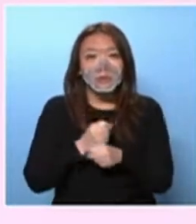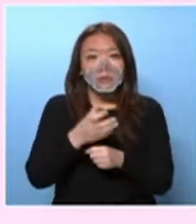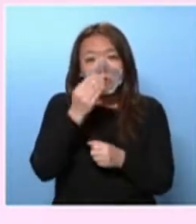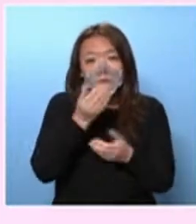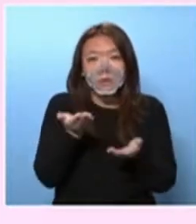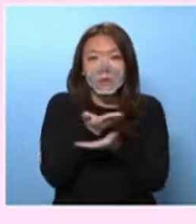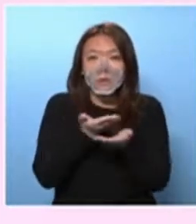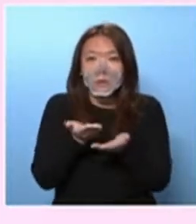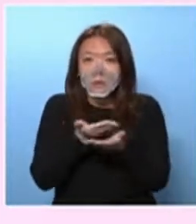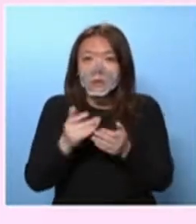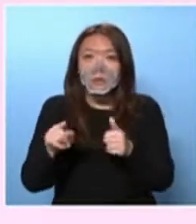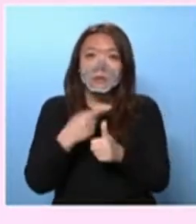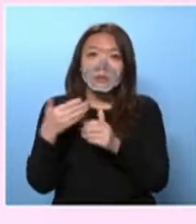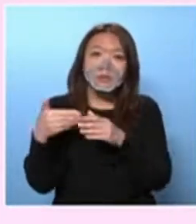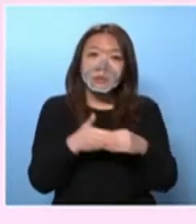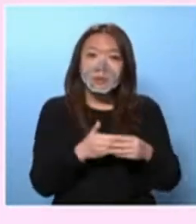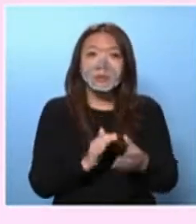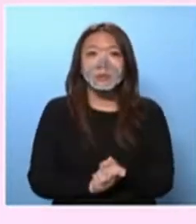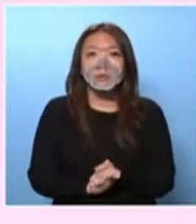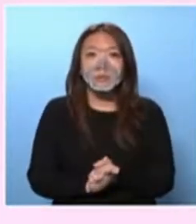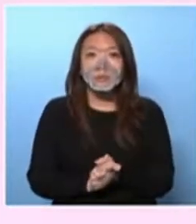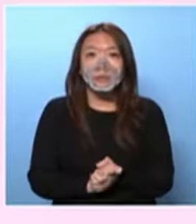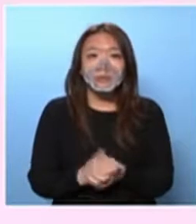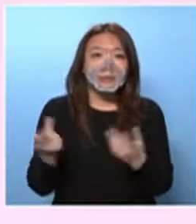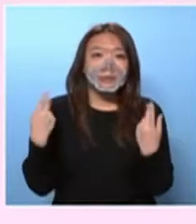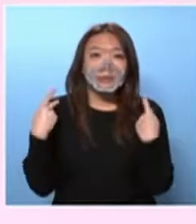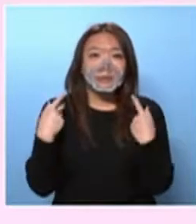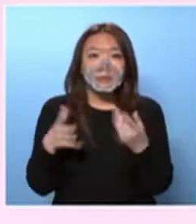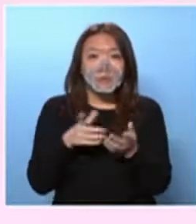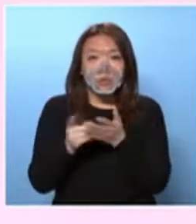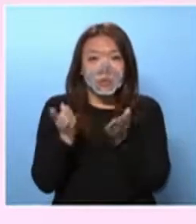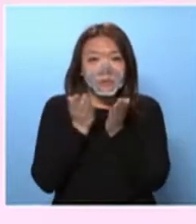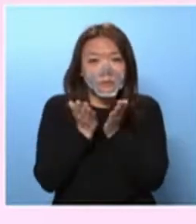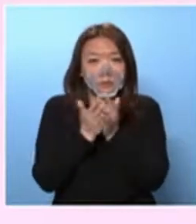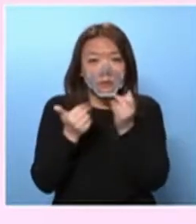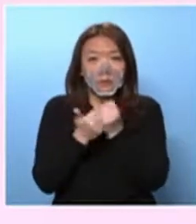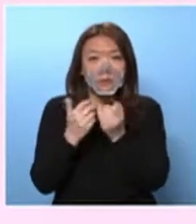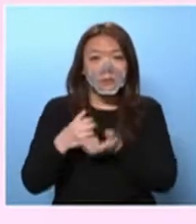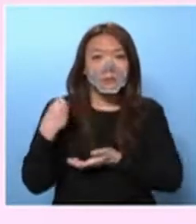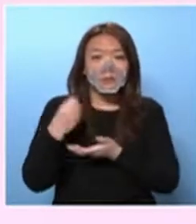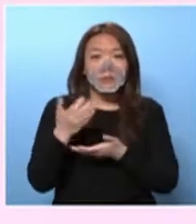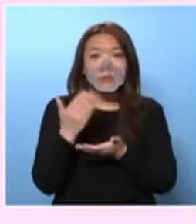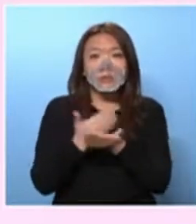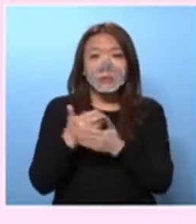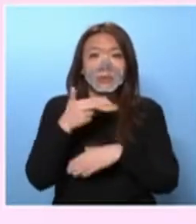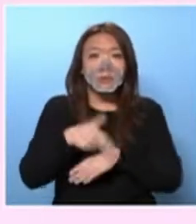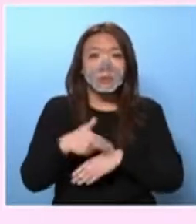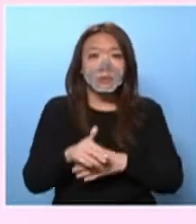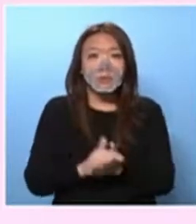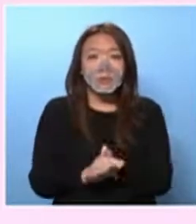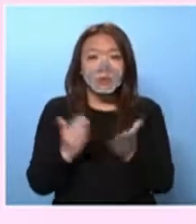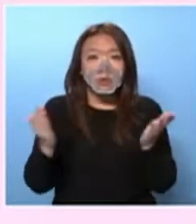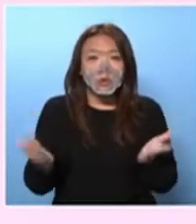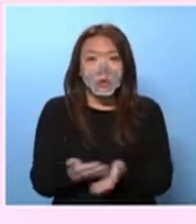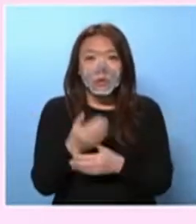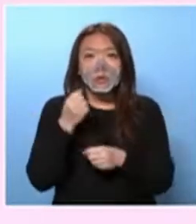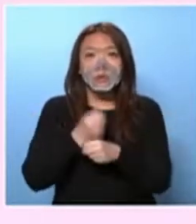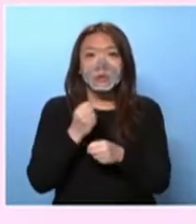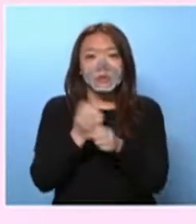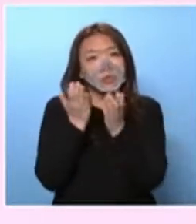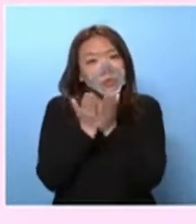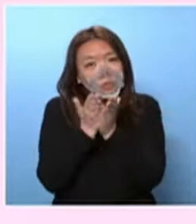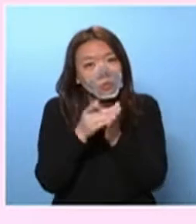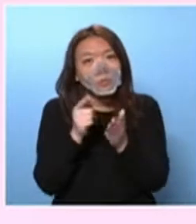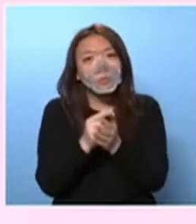Pilot Subsidy Scheme for students of professional part-time programs, have been implemented by the Vocational Training Council, or